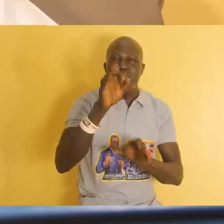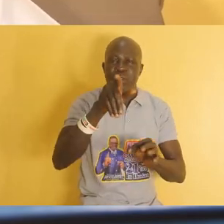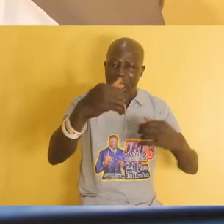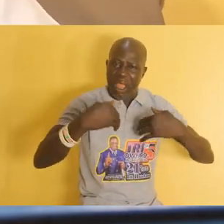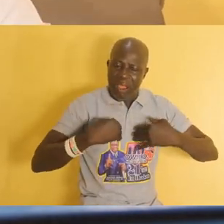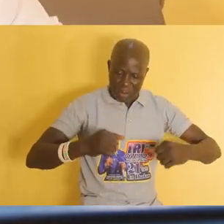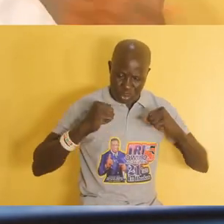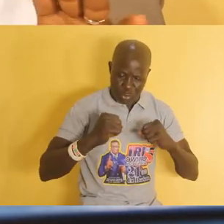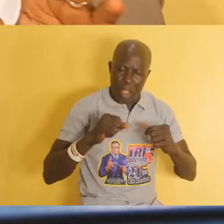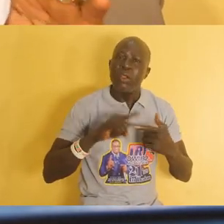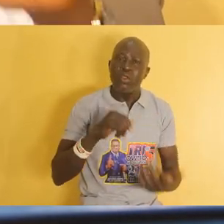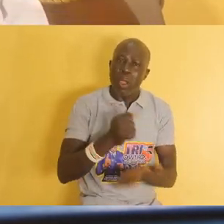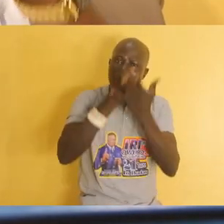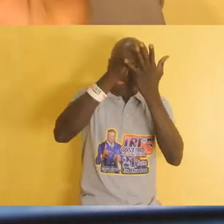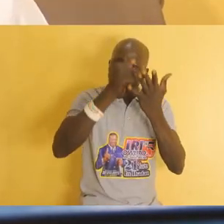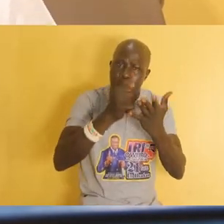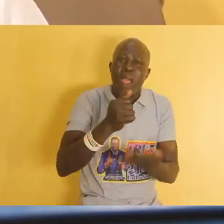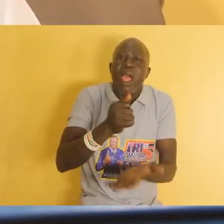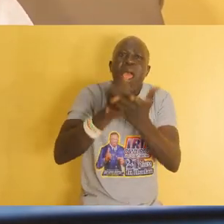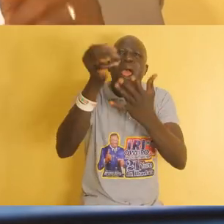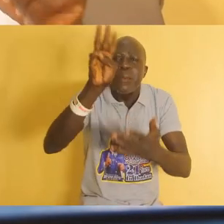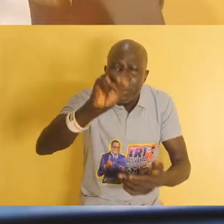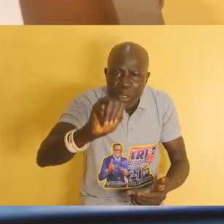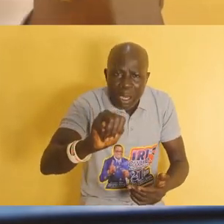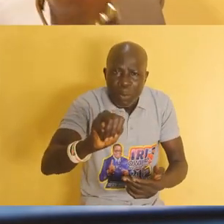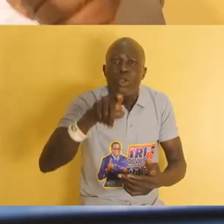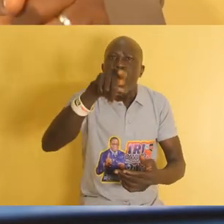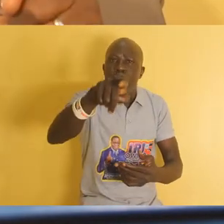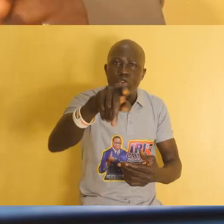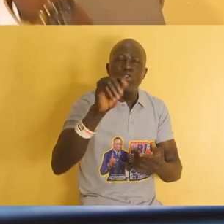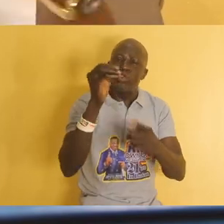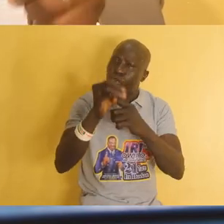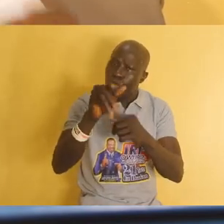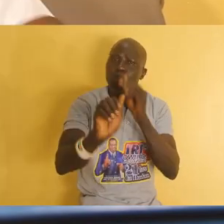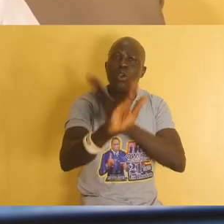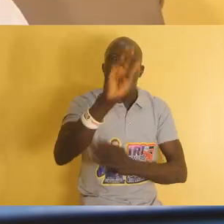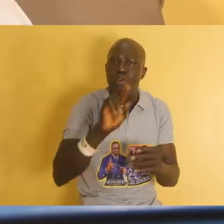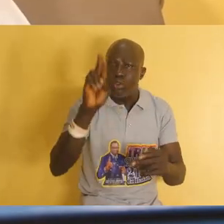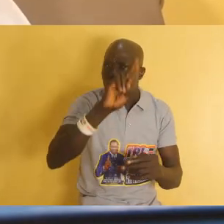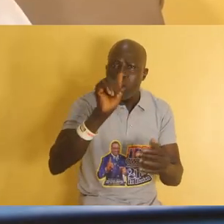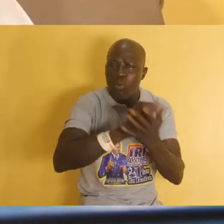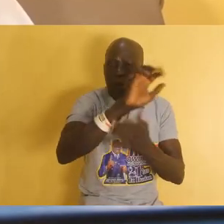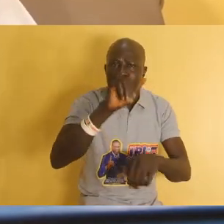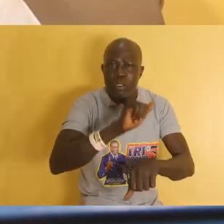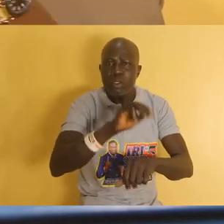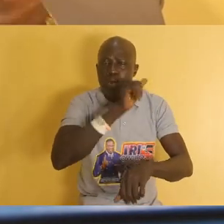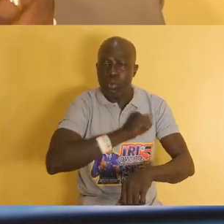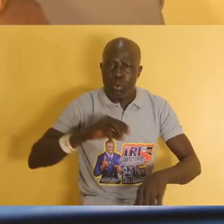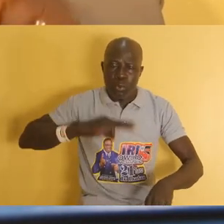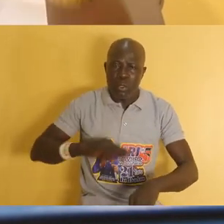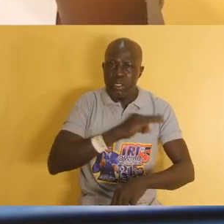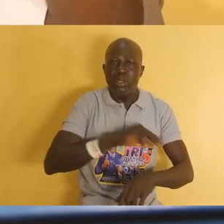can help them. Help them. And you know. You too. Lord, we say ourselves.